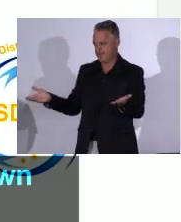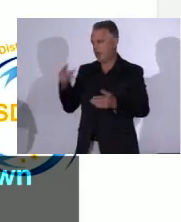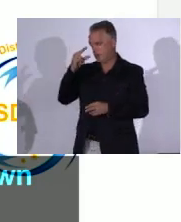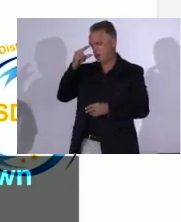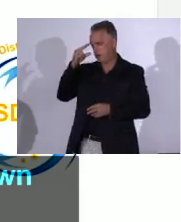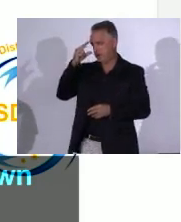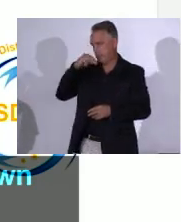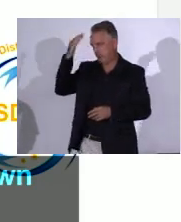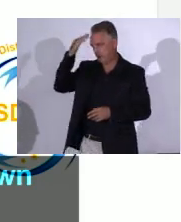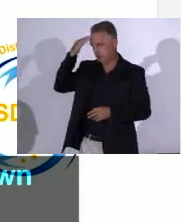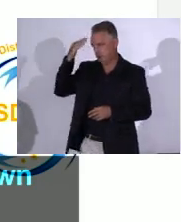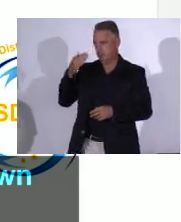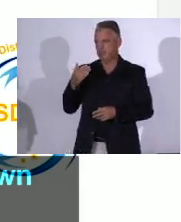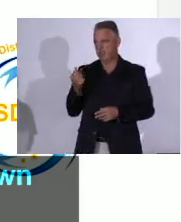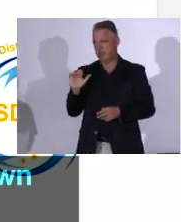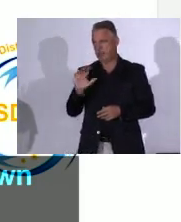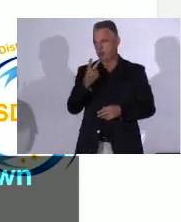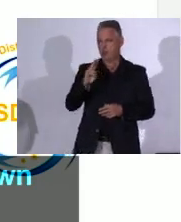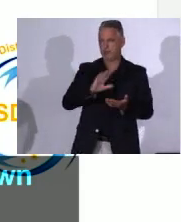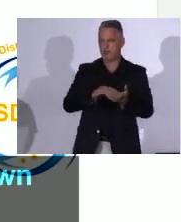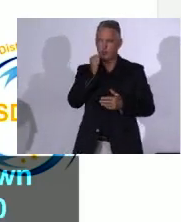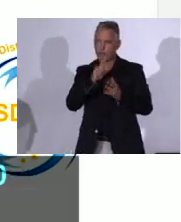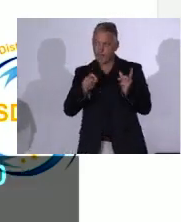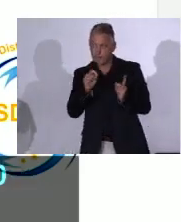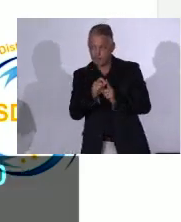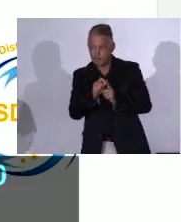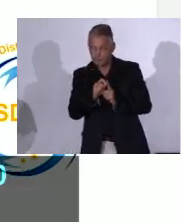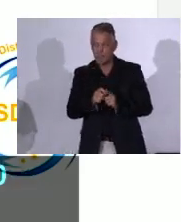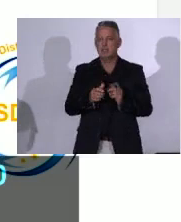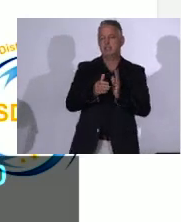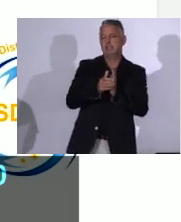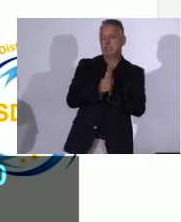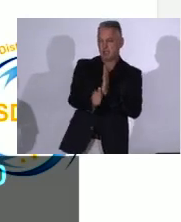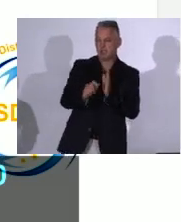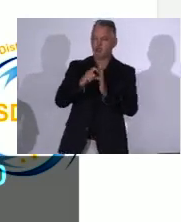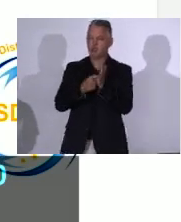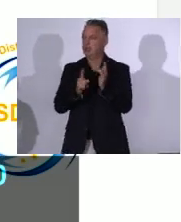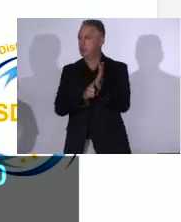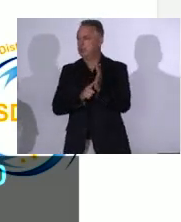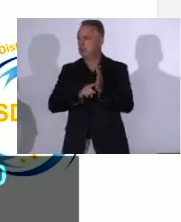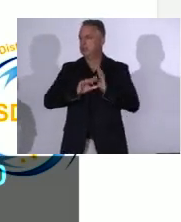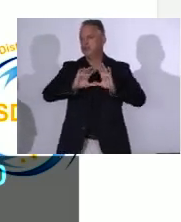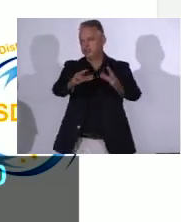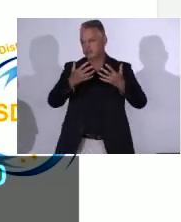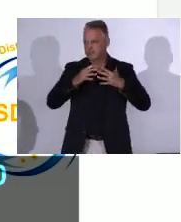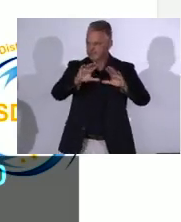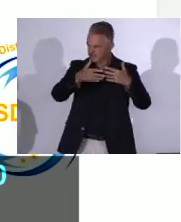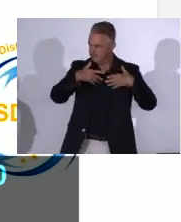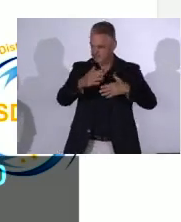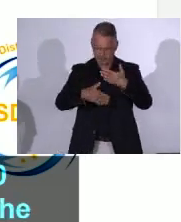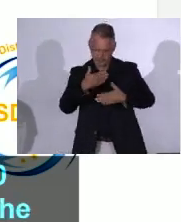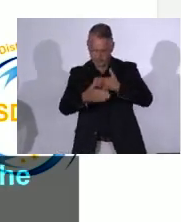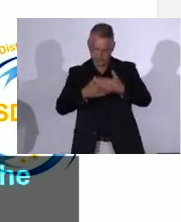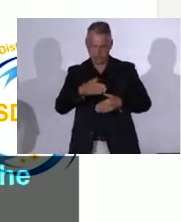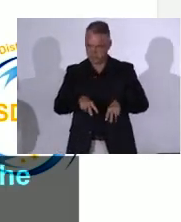have a good sort of 20 minutes of warm-up. We do some skills and drills, and it's amazing to see the development of the participants over